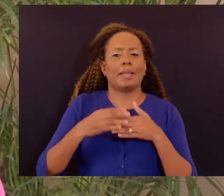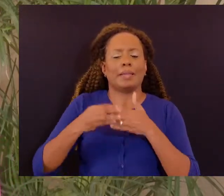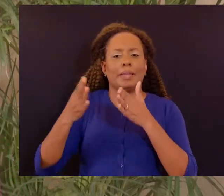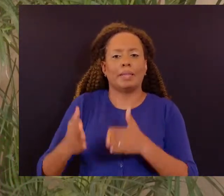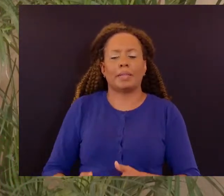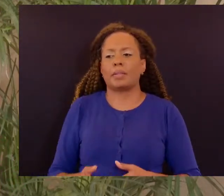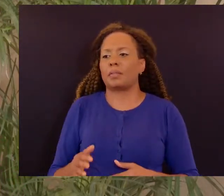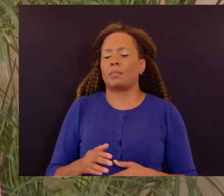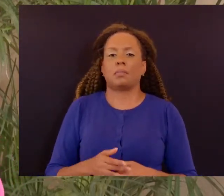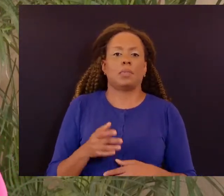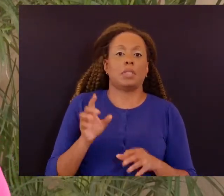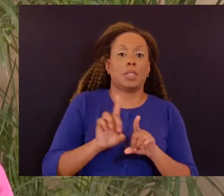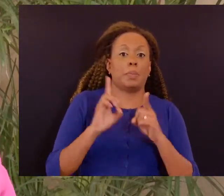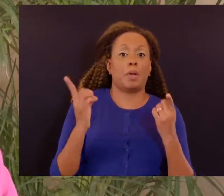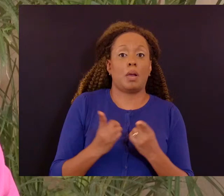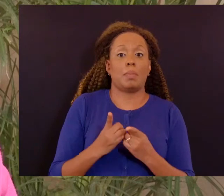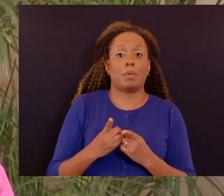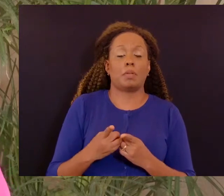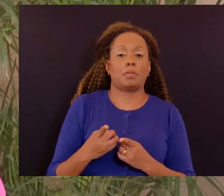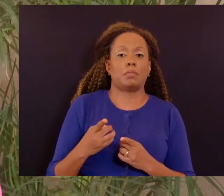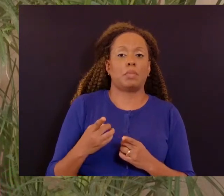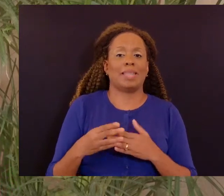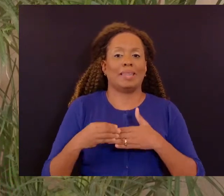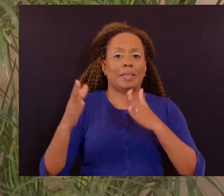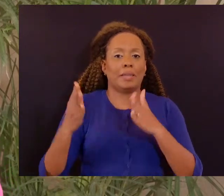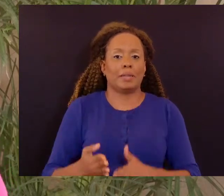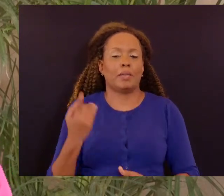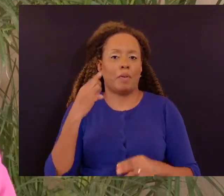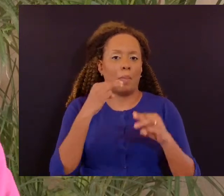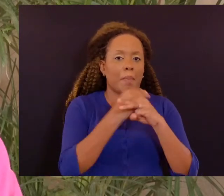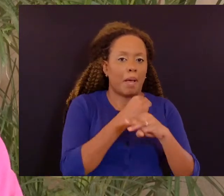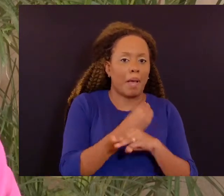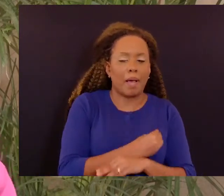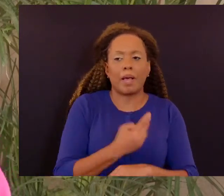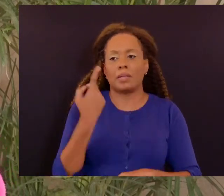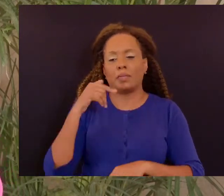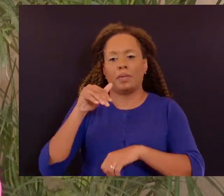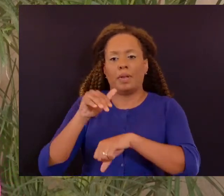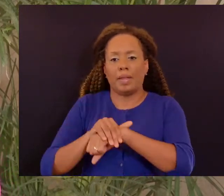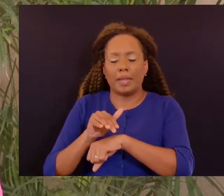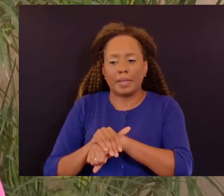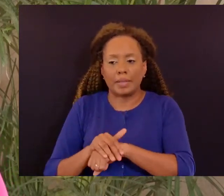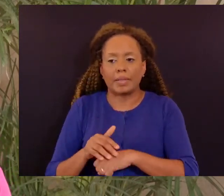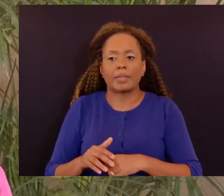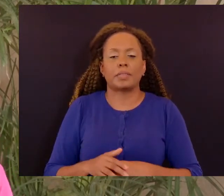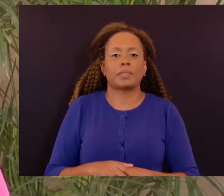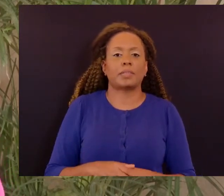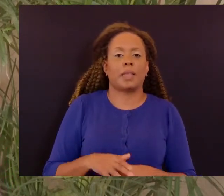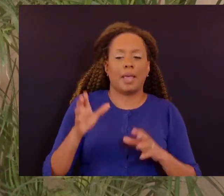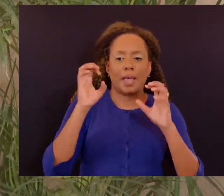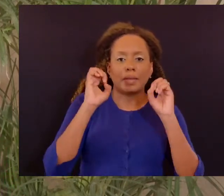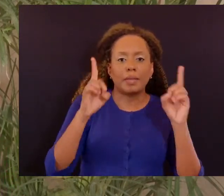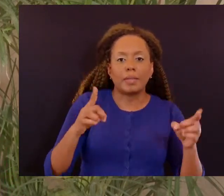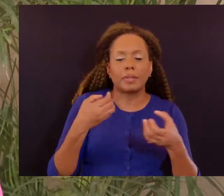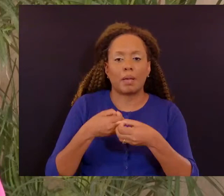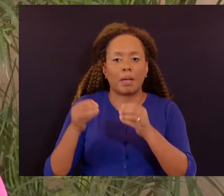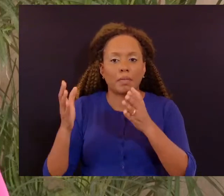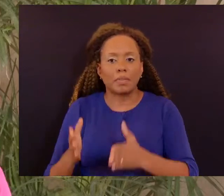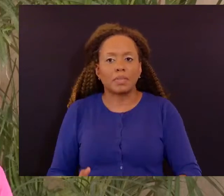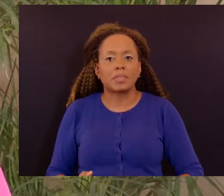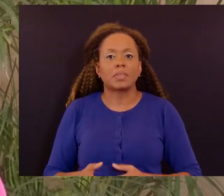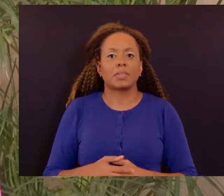English, the remediation coordinators that we put in place, the education officers who